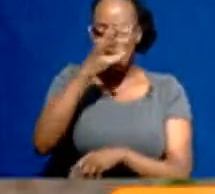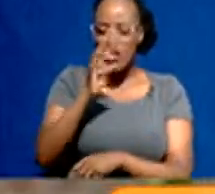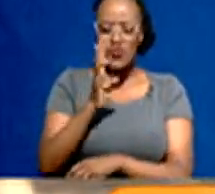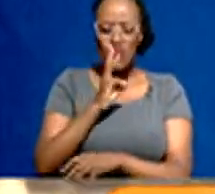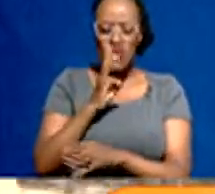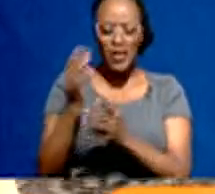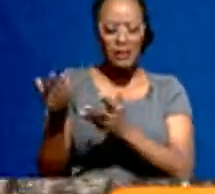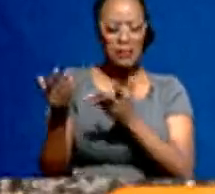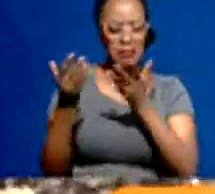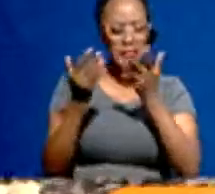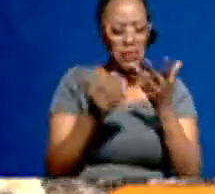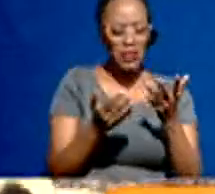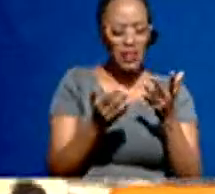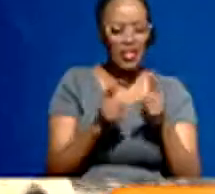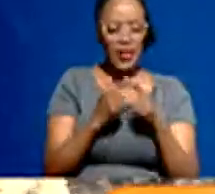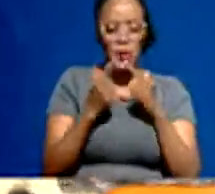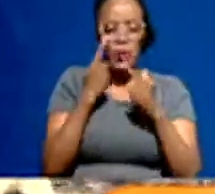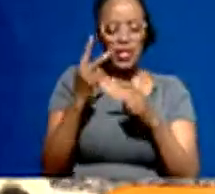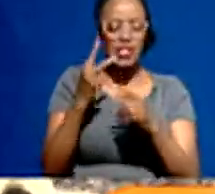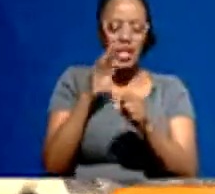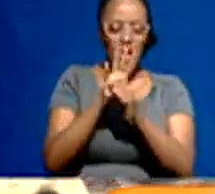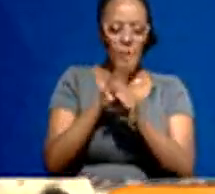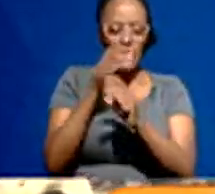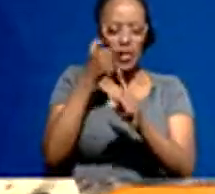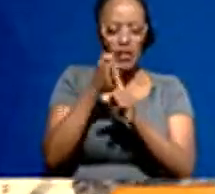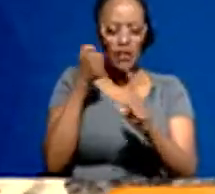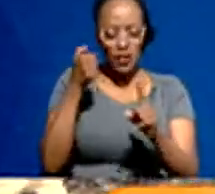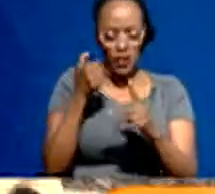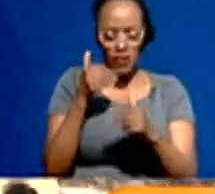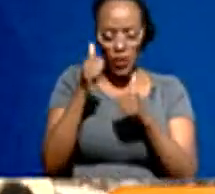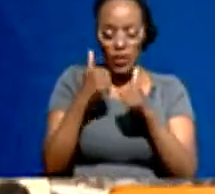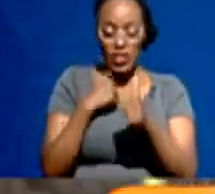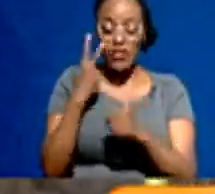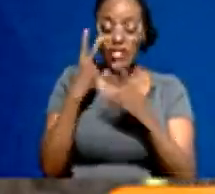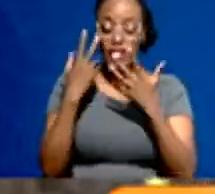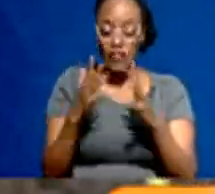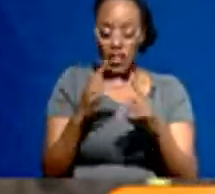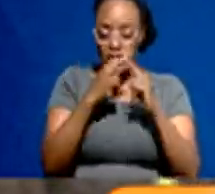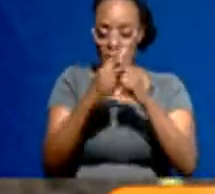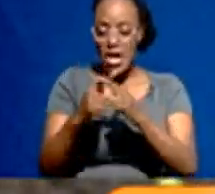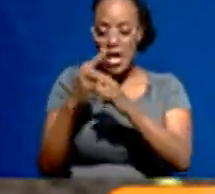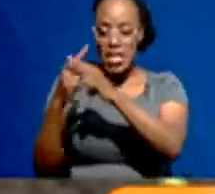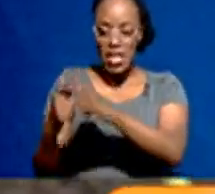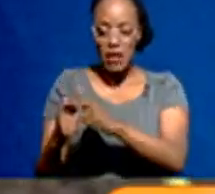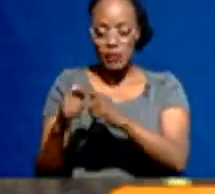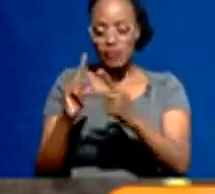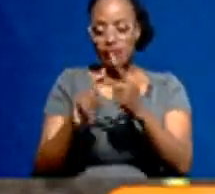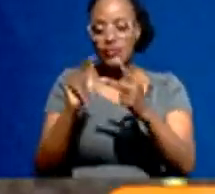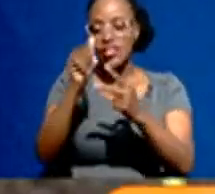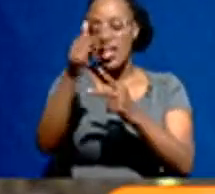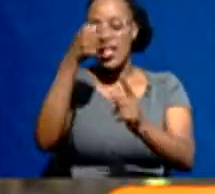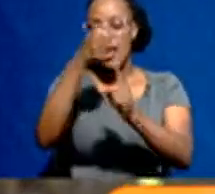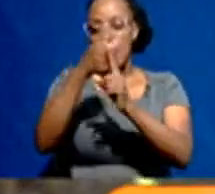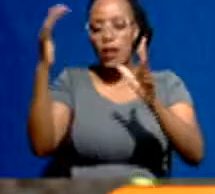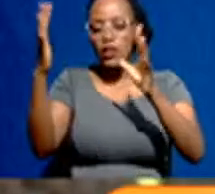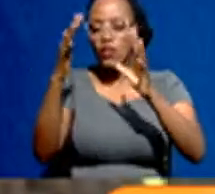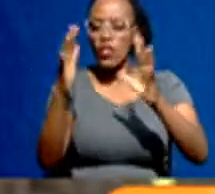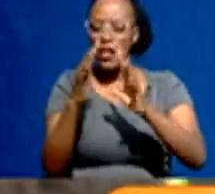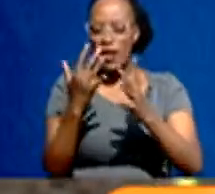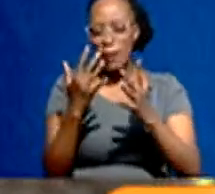brought in, we see a lot of impacts like dieback, which you've seen here. And the other impact of climate change is we